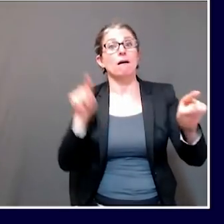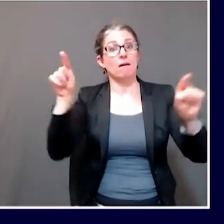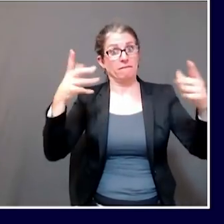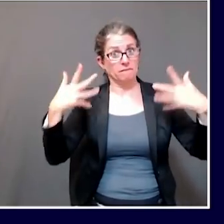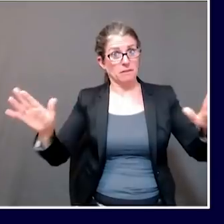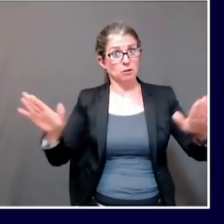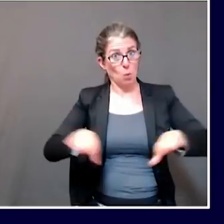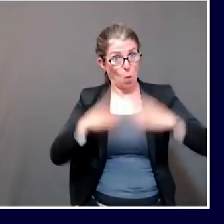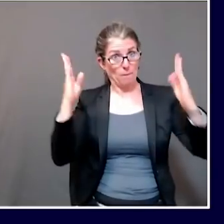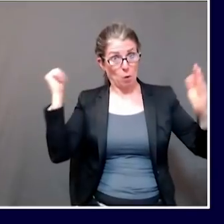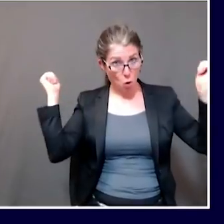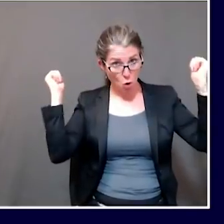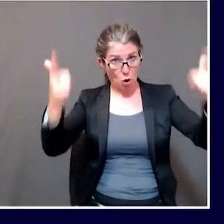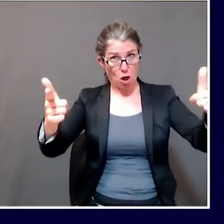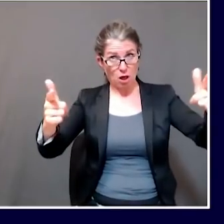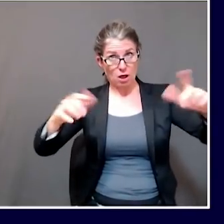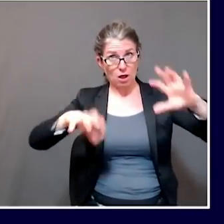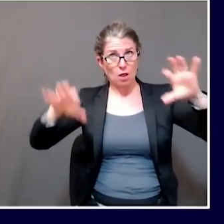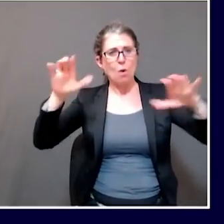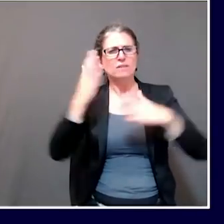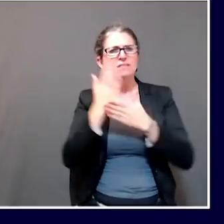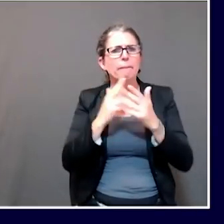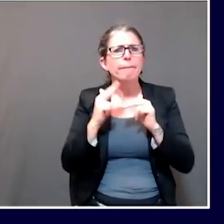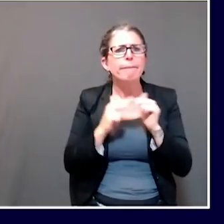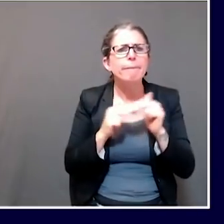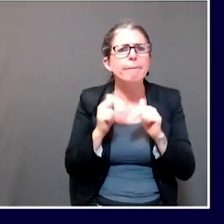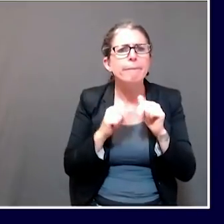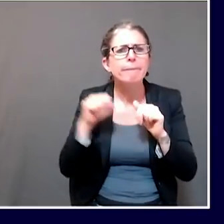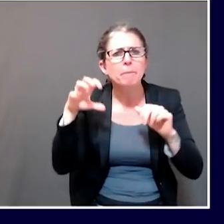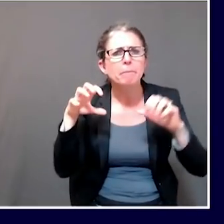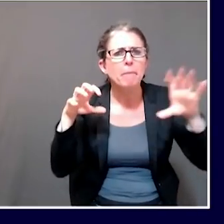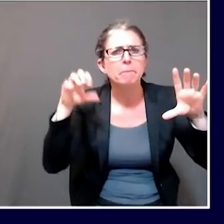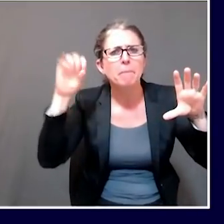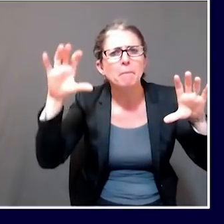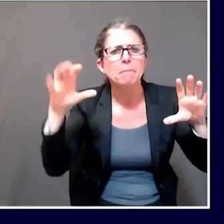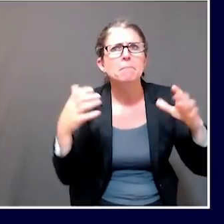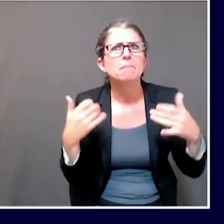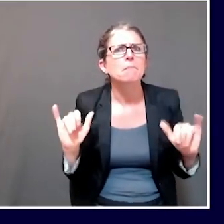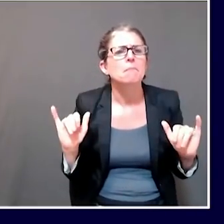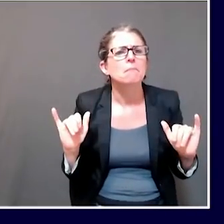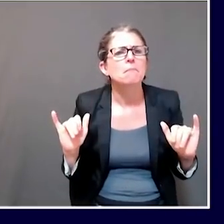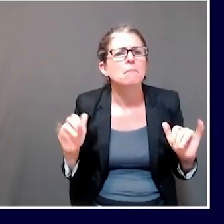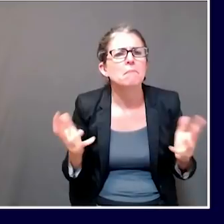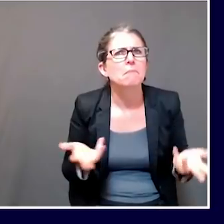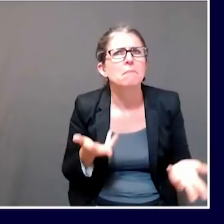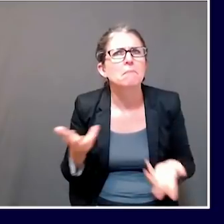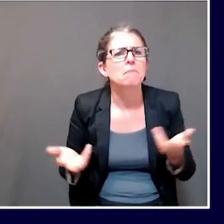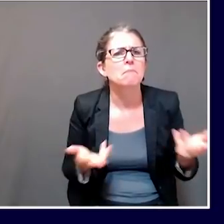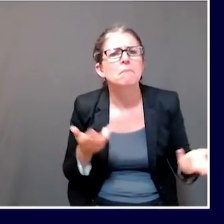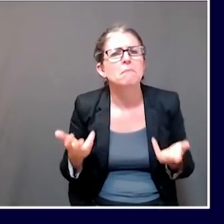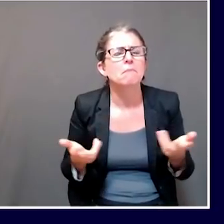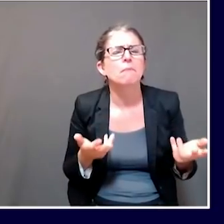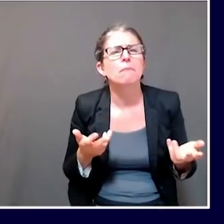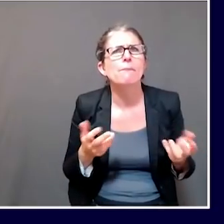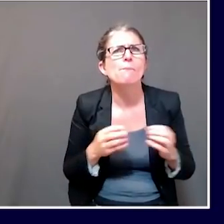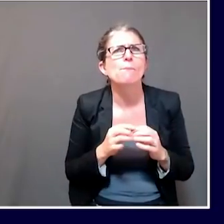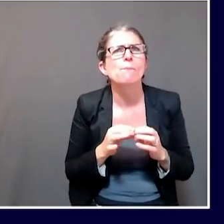And I was noticing there's been somewhat of a plateau in the number